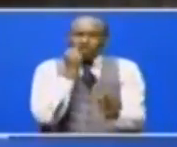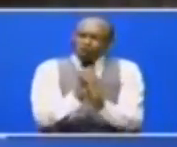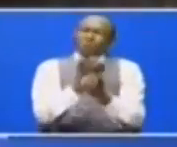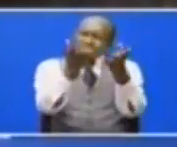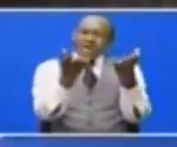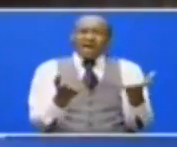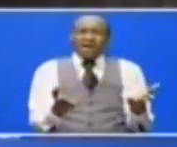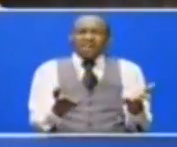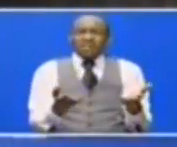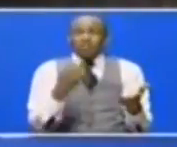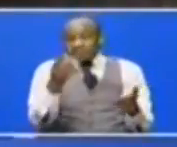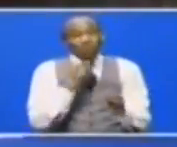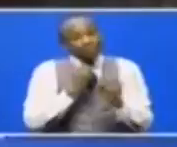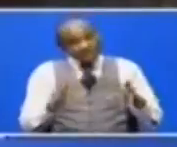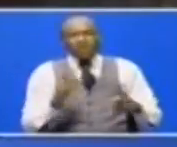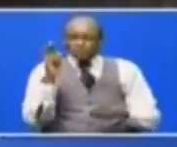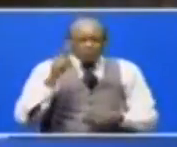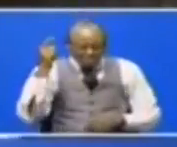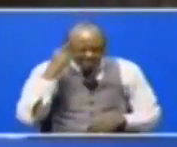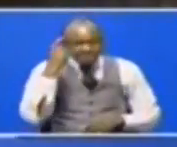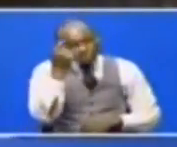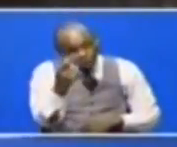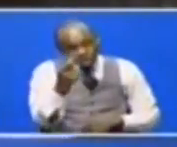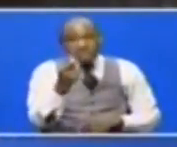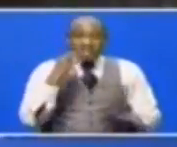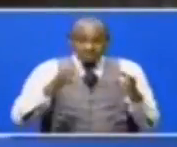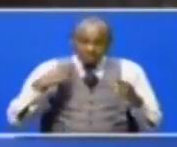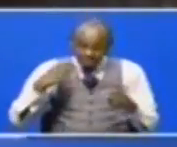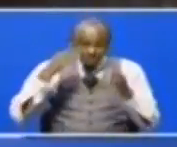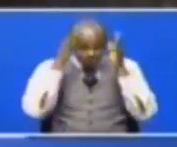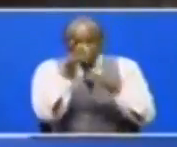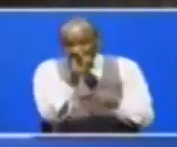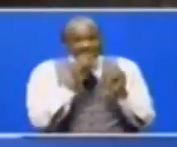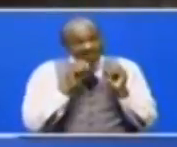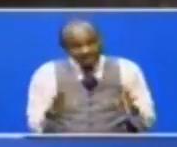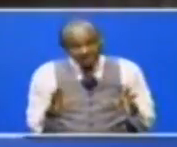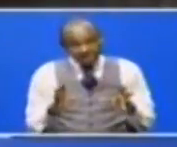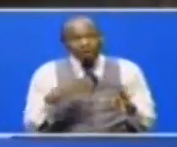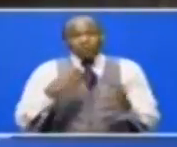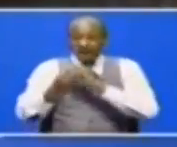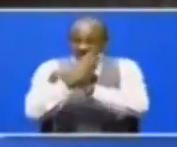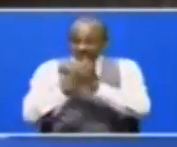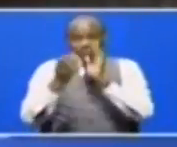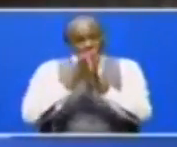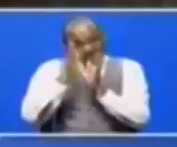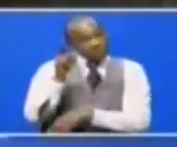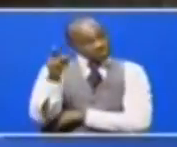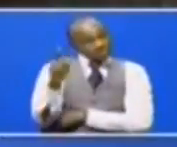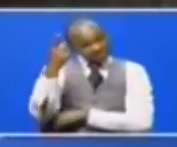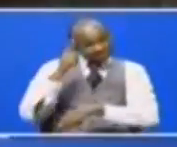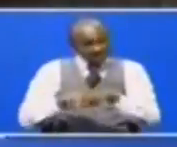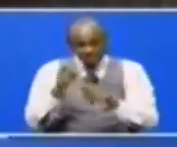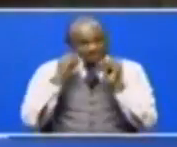hakuna. Iko, bora akili unafunguka tu kidogo. Maanake kama siku tiria manani kwa ile venye tuliongea na huyu mzee siku ya